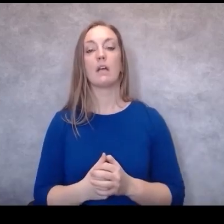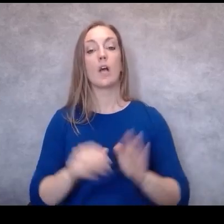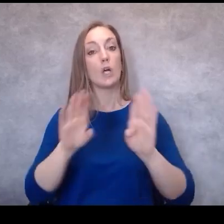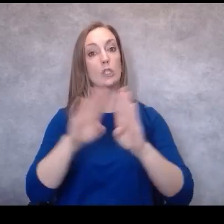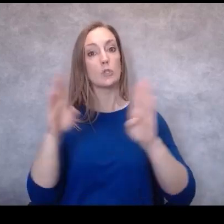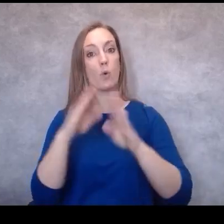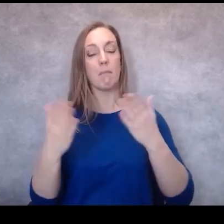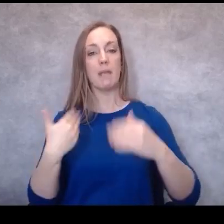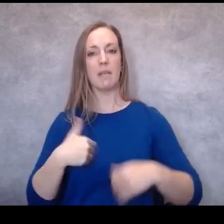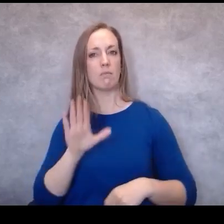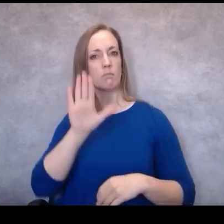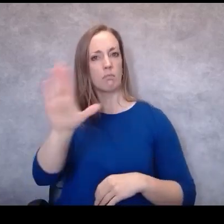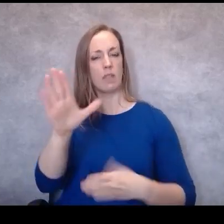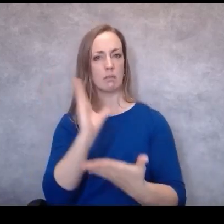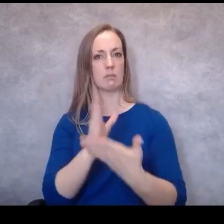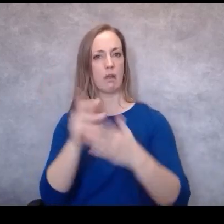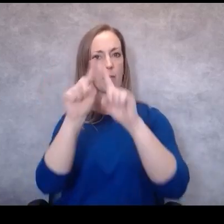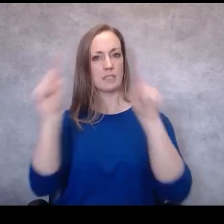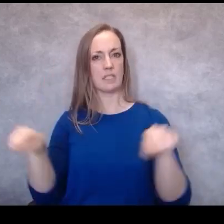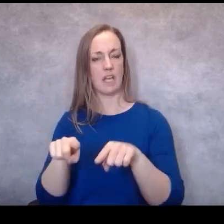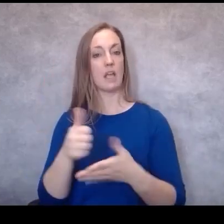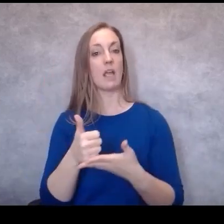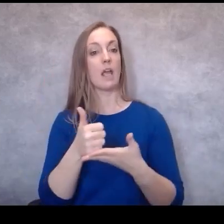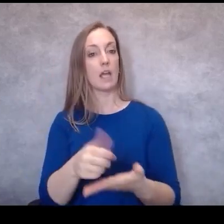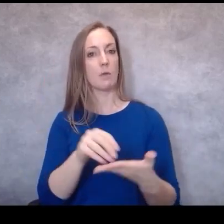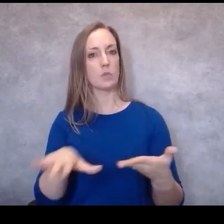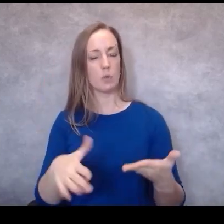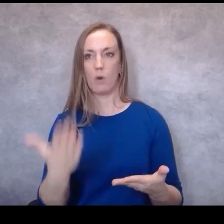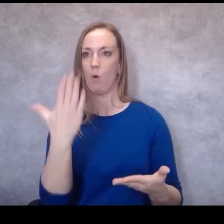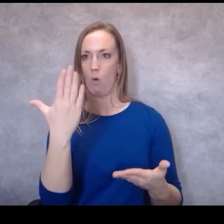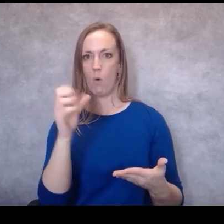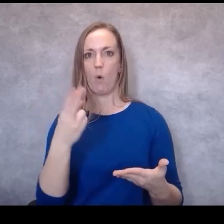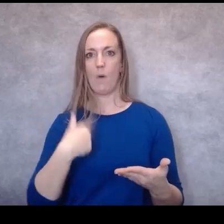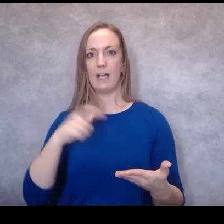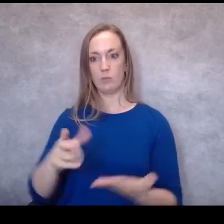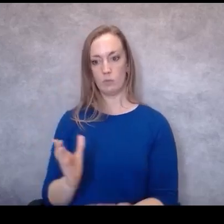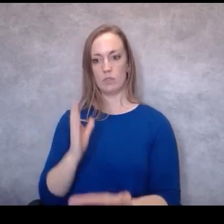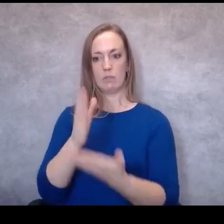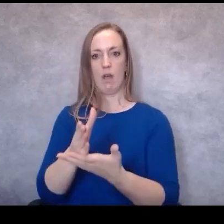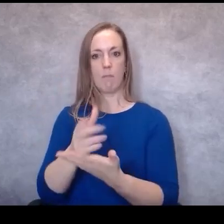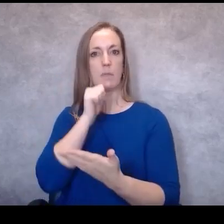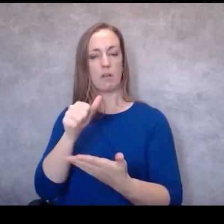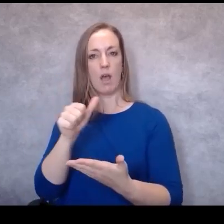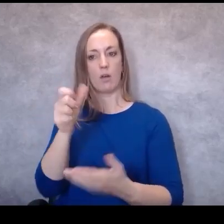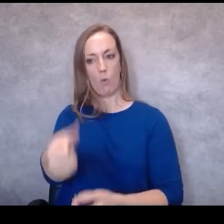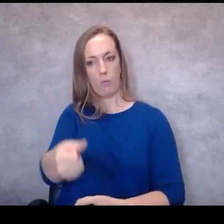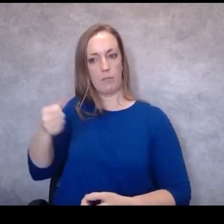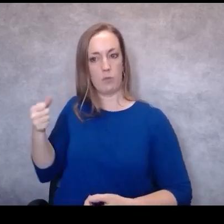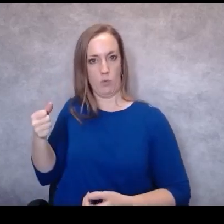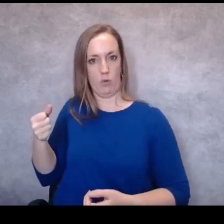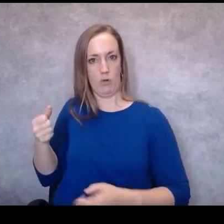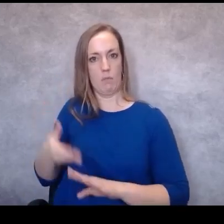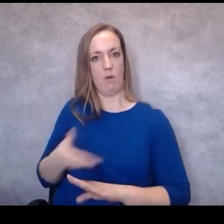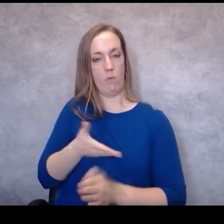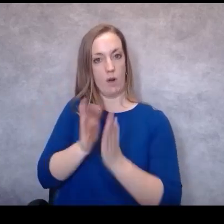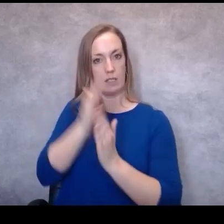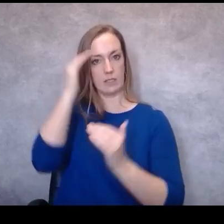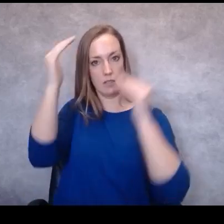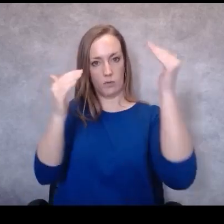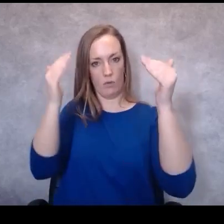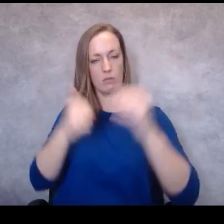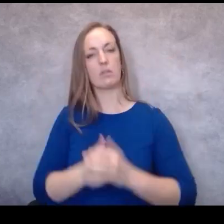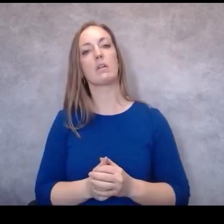visual prompt that students should stop before opening a door without asking an adult first. Visual cues on or